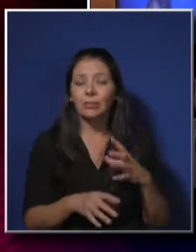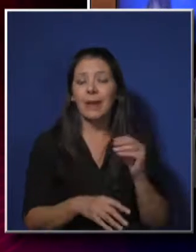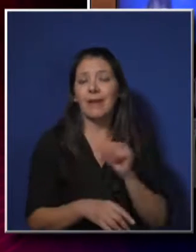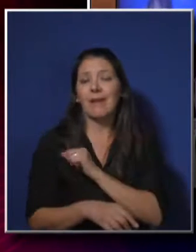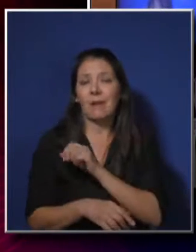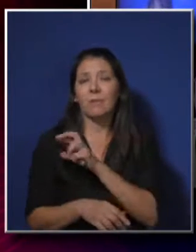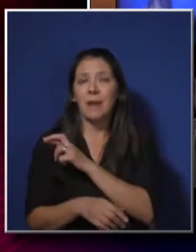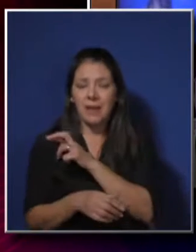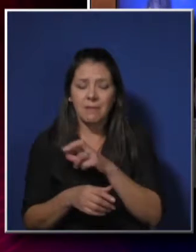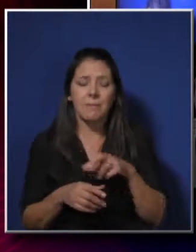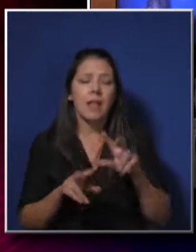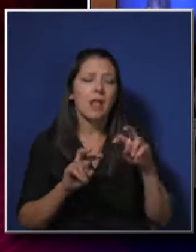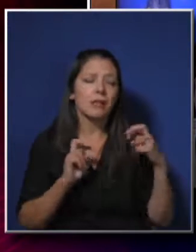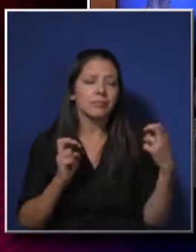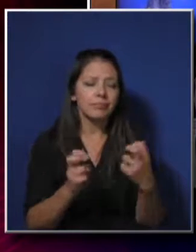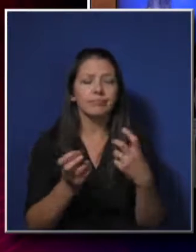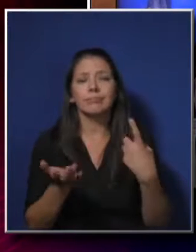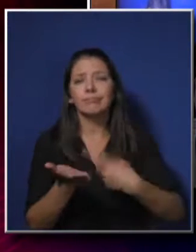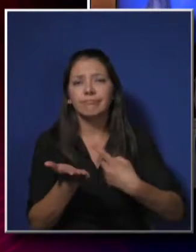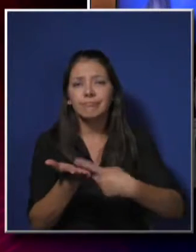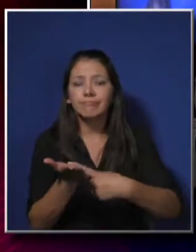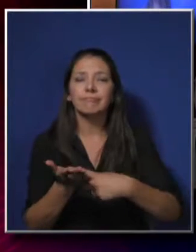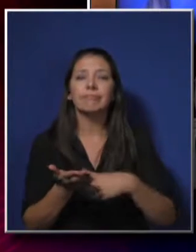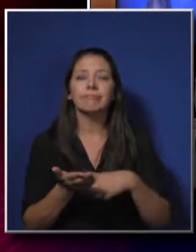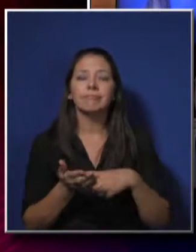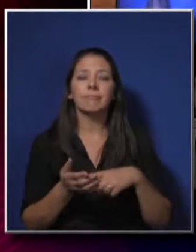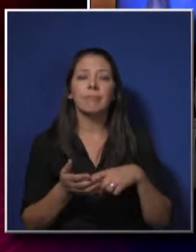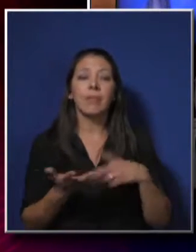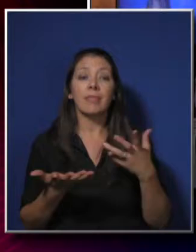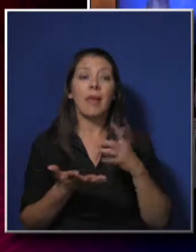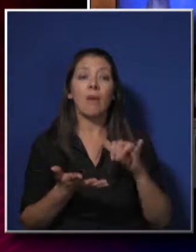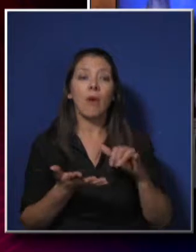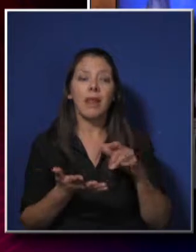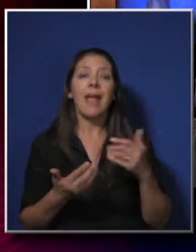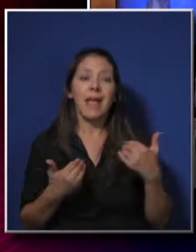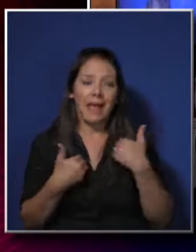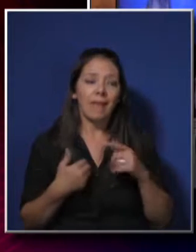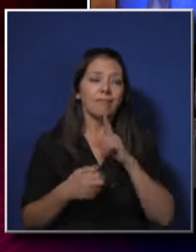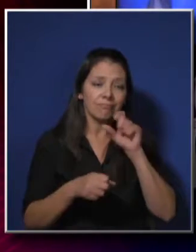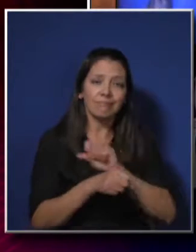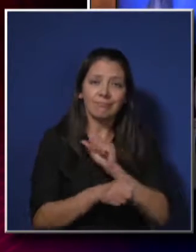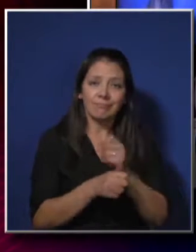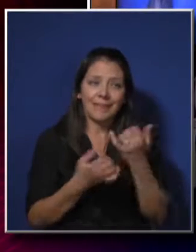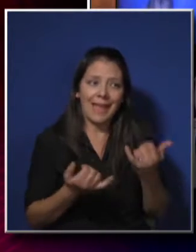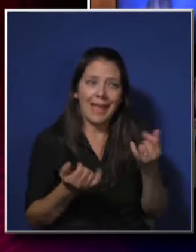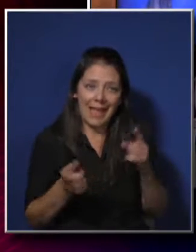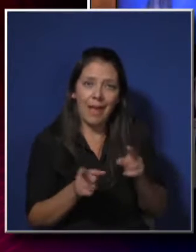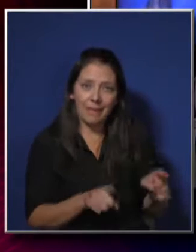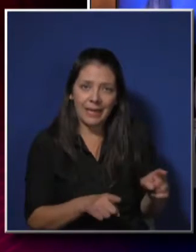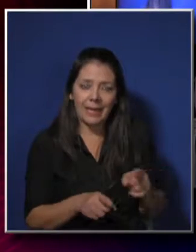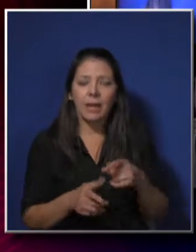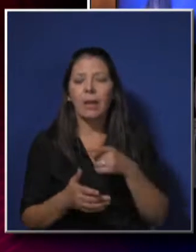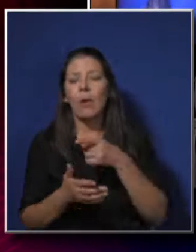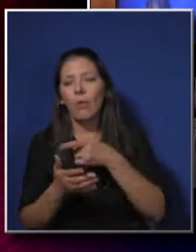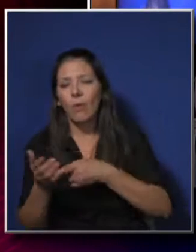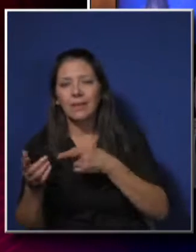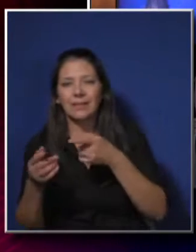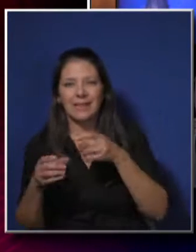they've had opportunities to discuss the current realities that exist in our co-ops Things we are